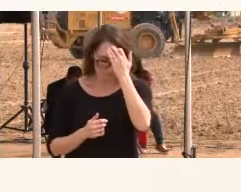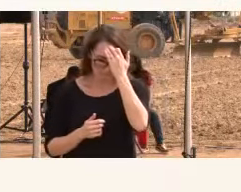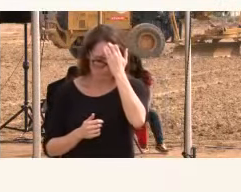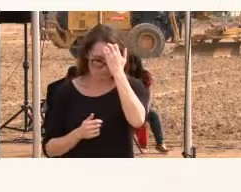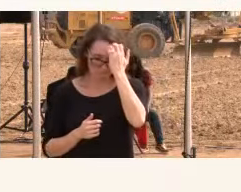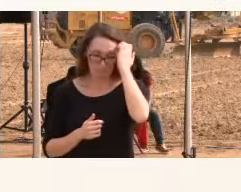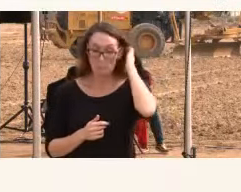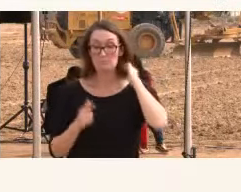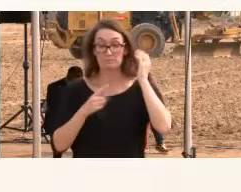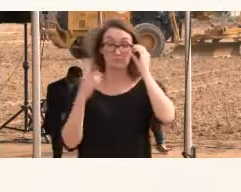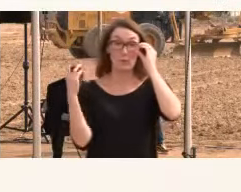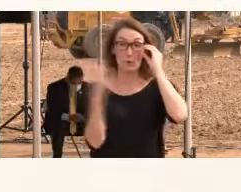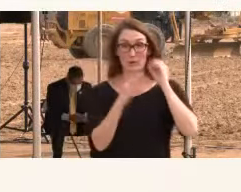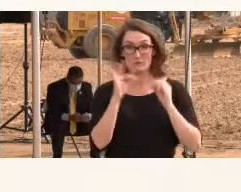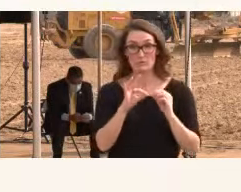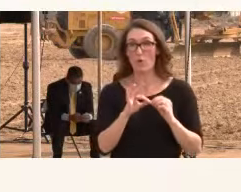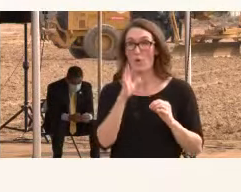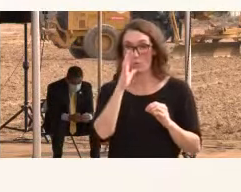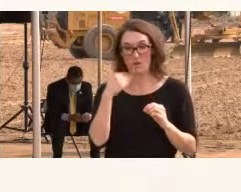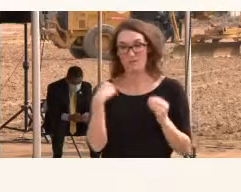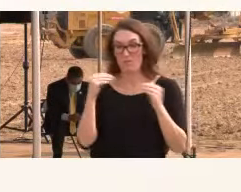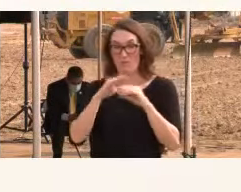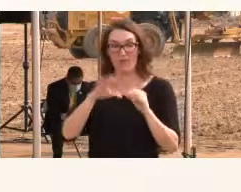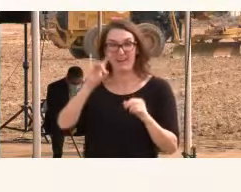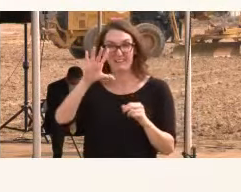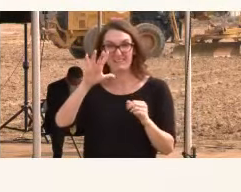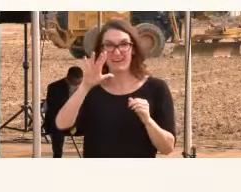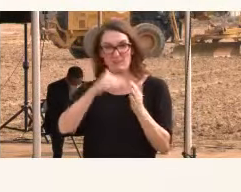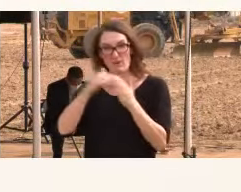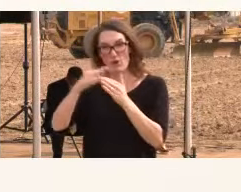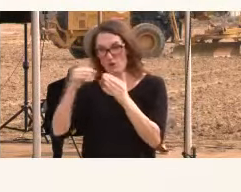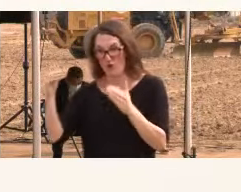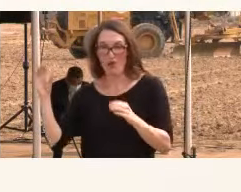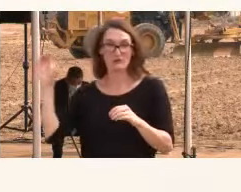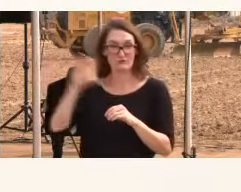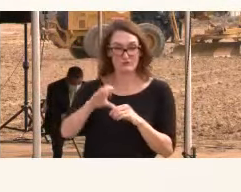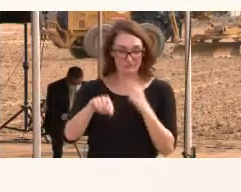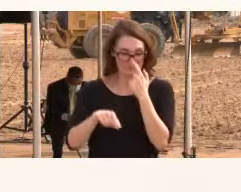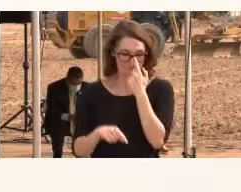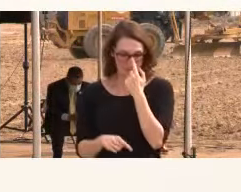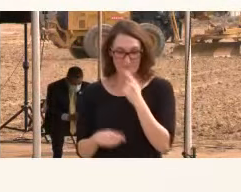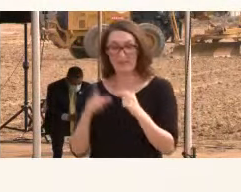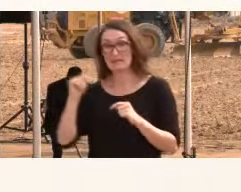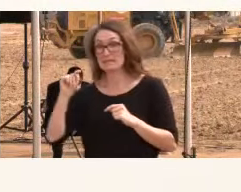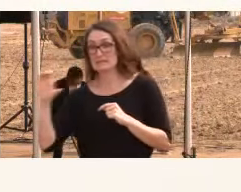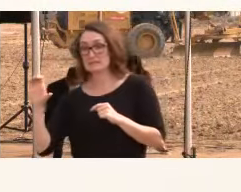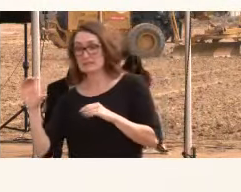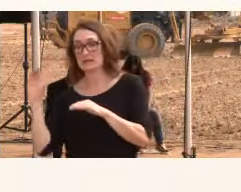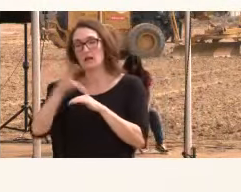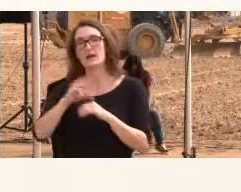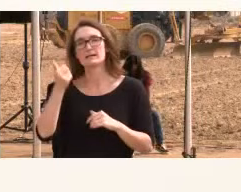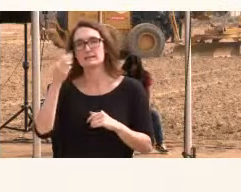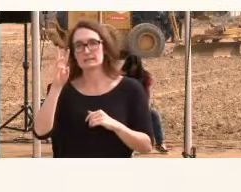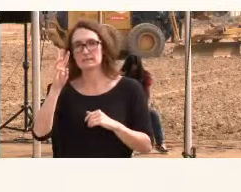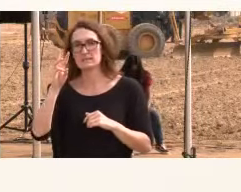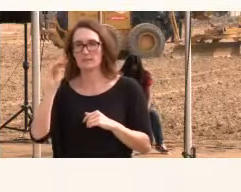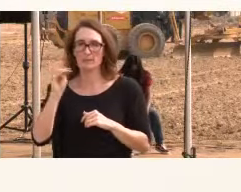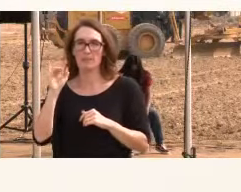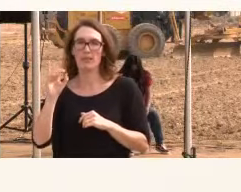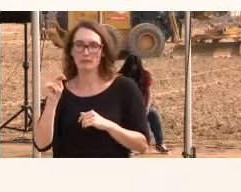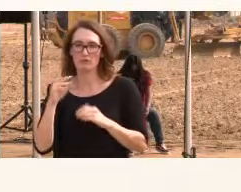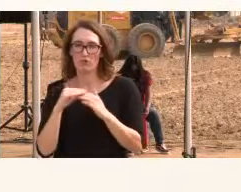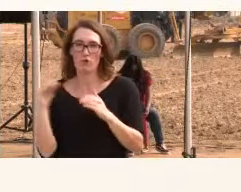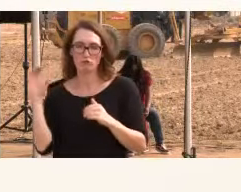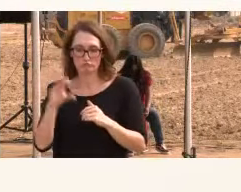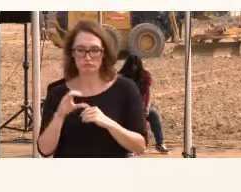bring more than $85 million of investment to this area, and TCC is contributing approximately $60 million to this campus